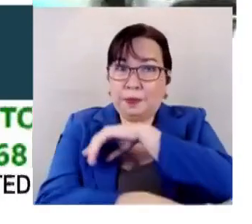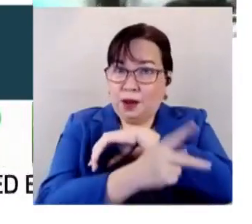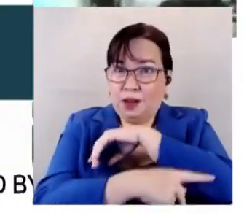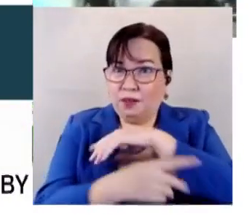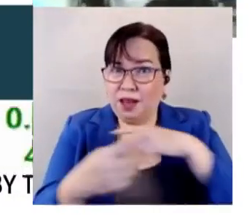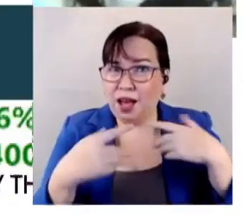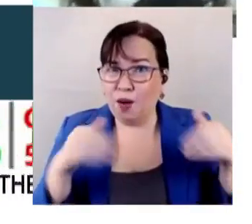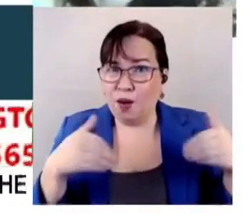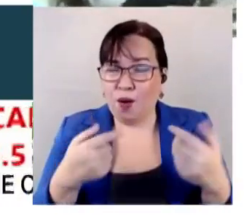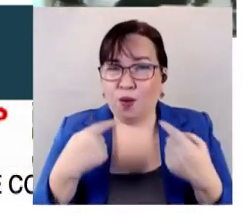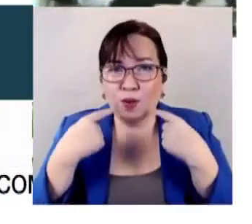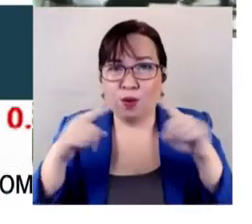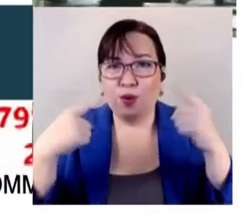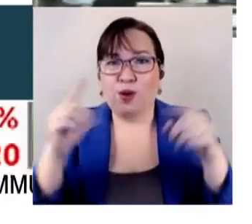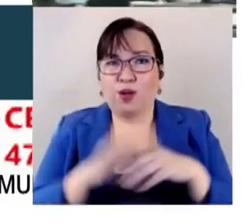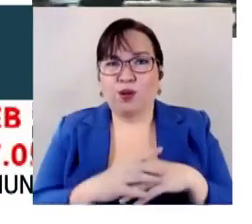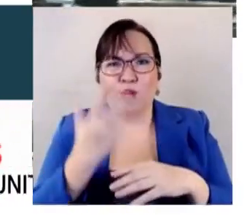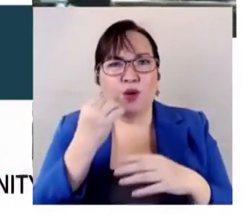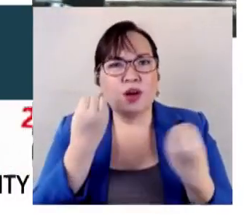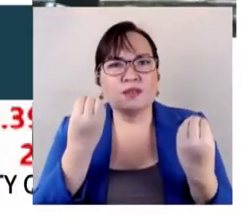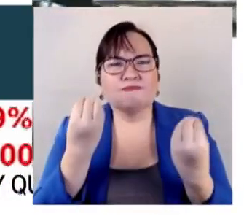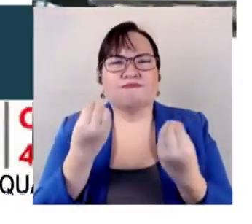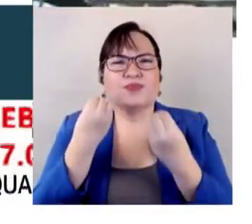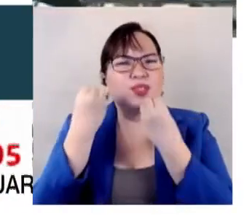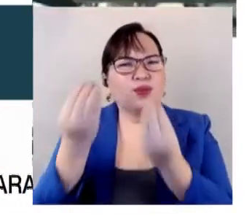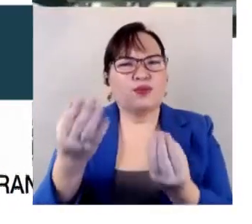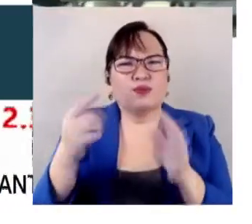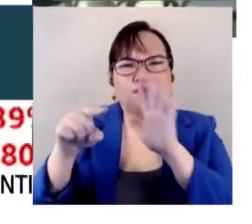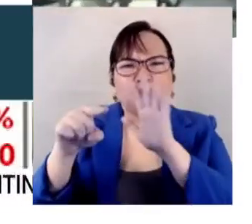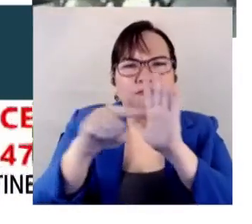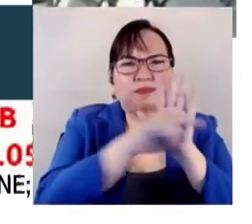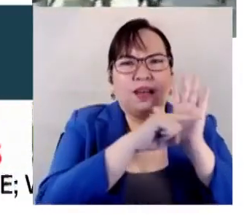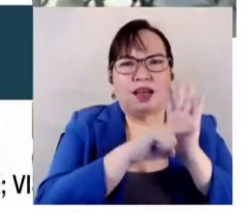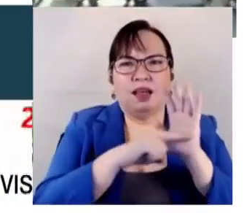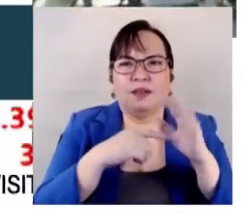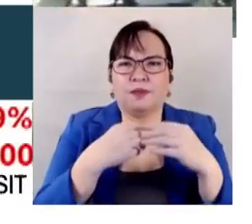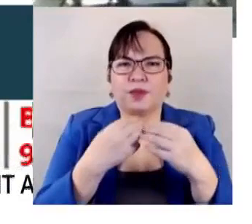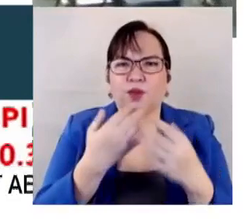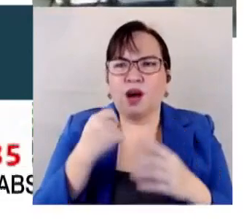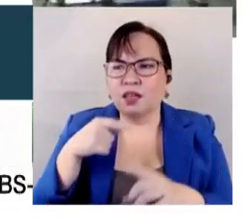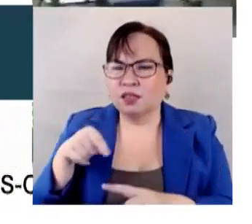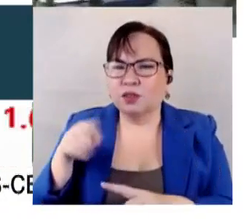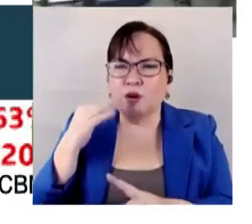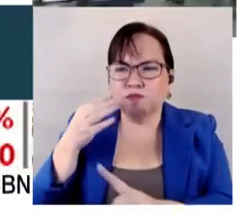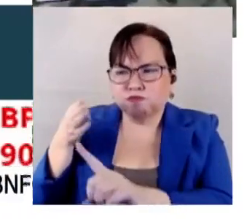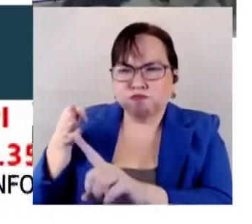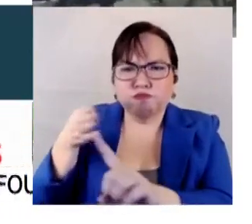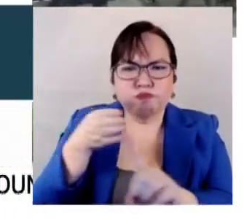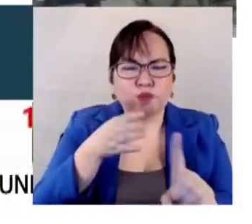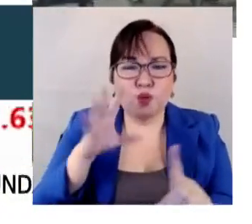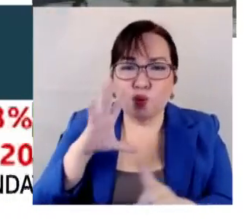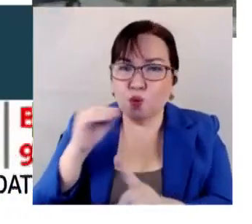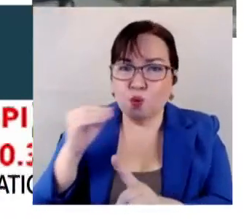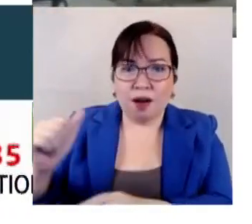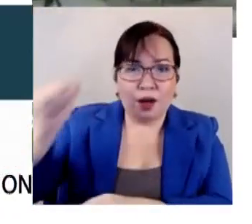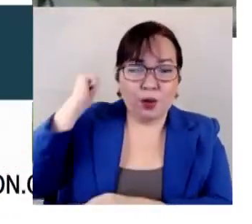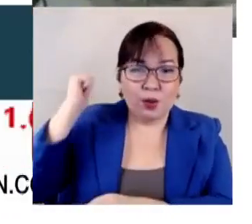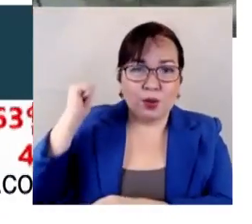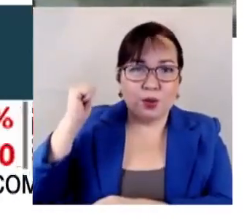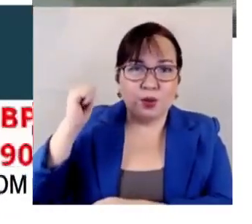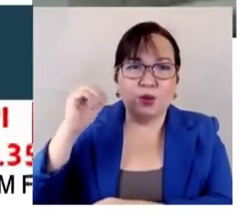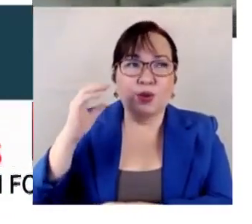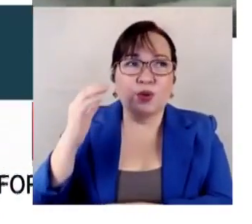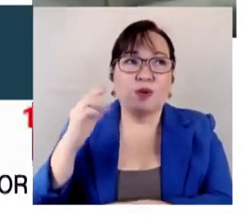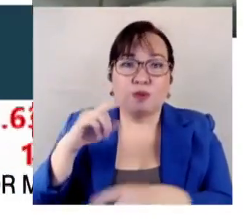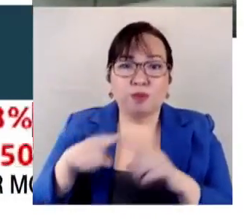to create why are we running after those who are hesitant when the